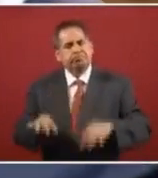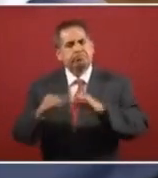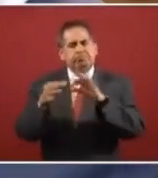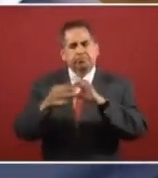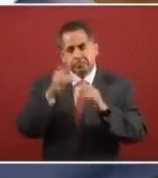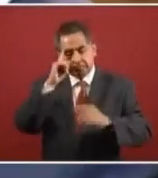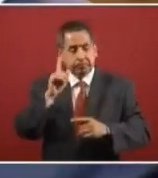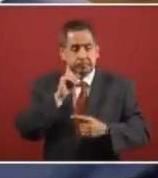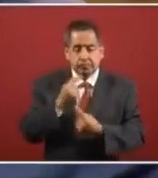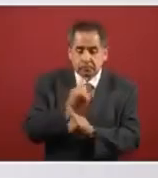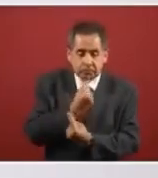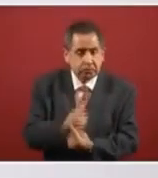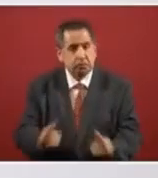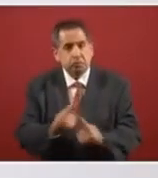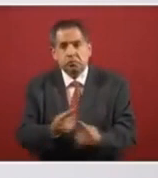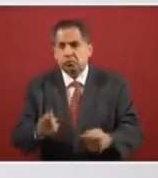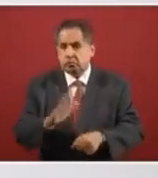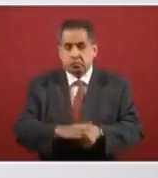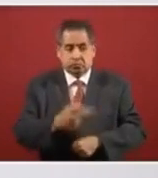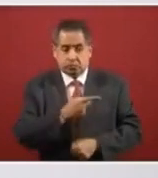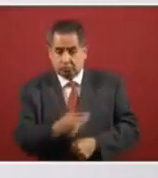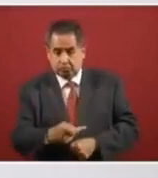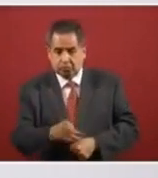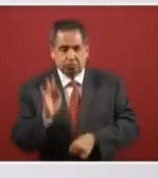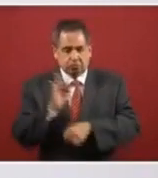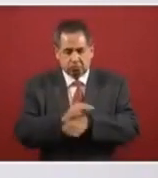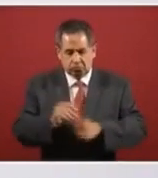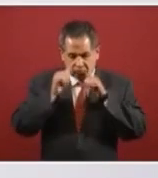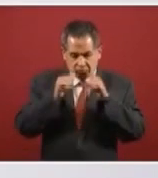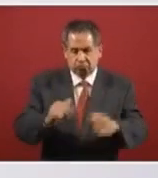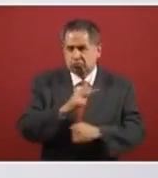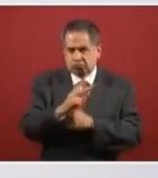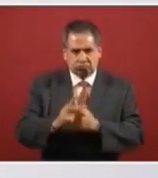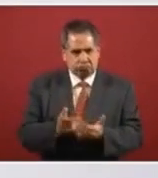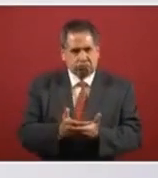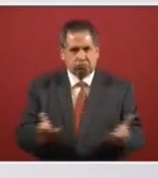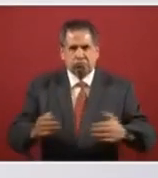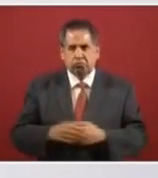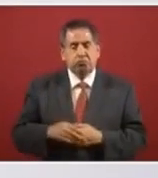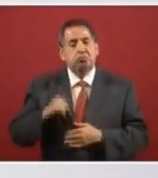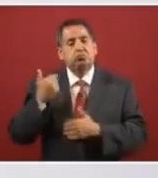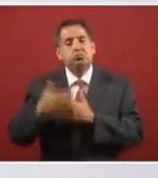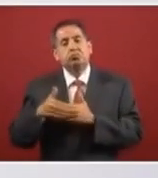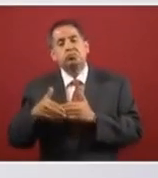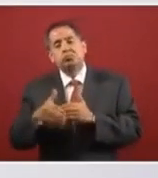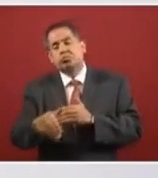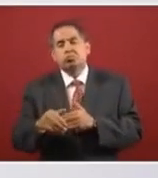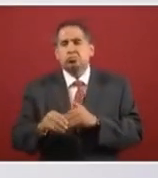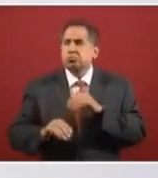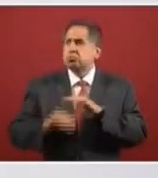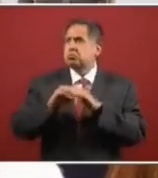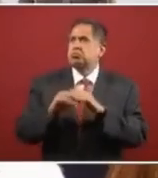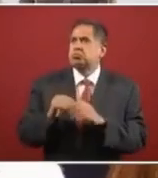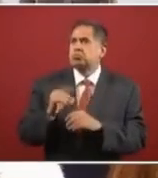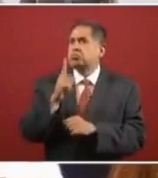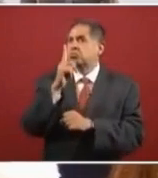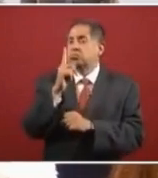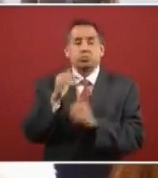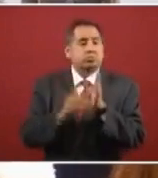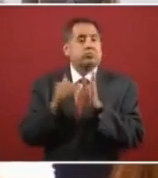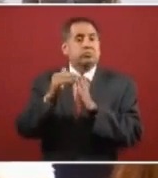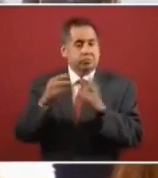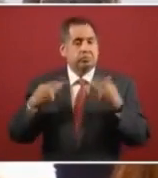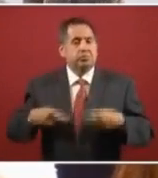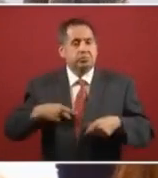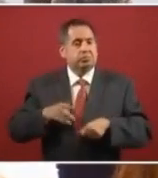benefits the the the poor of the country that are disabled pretty soon